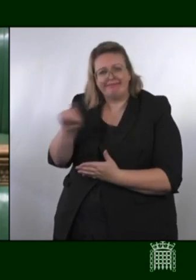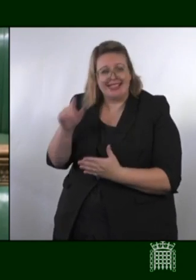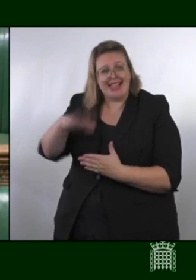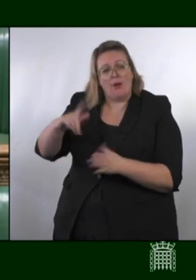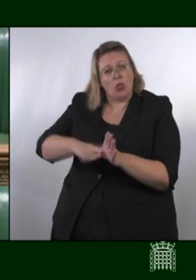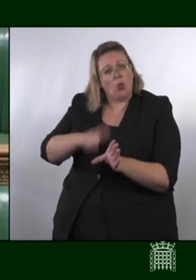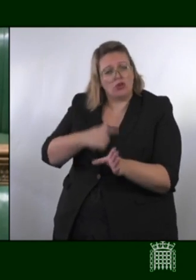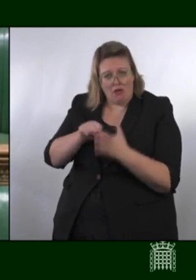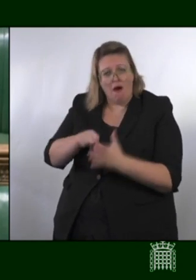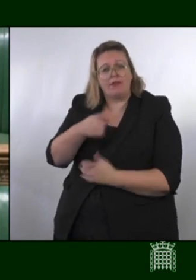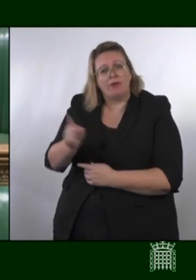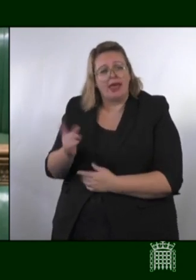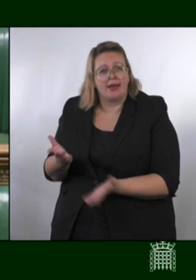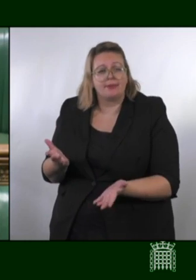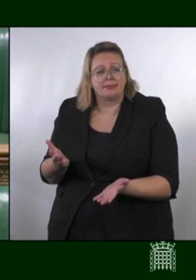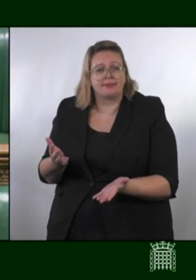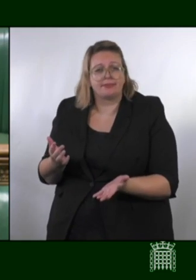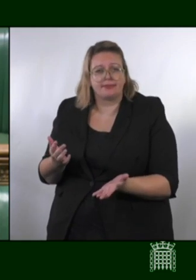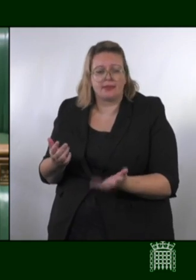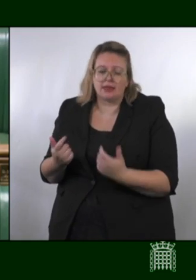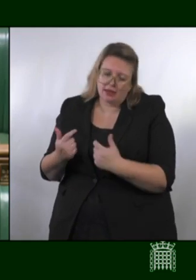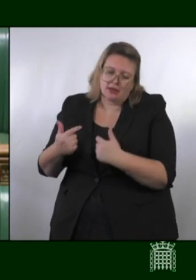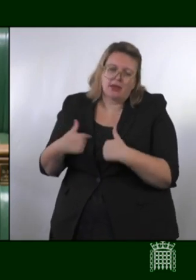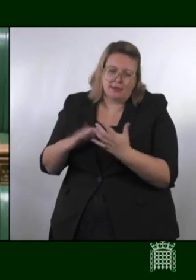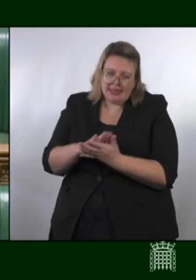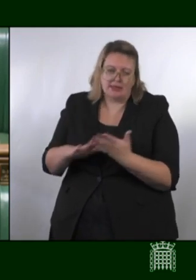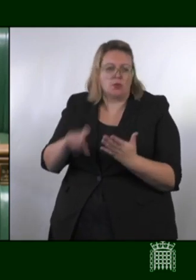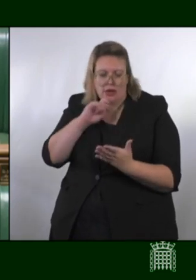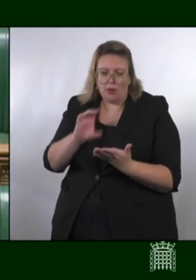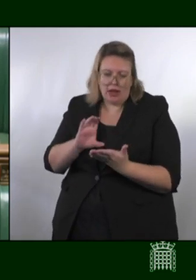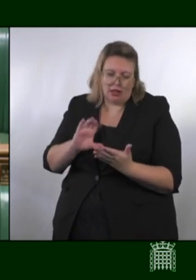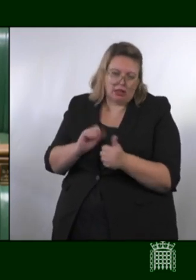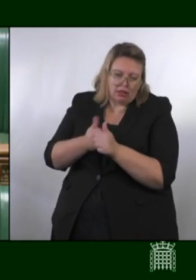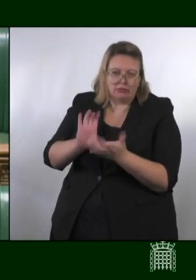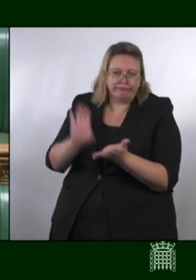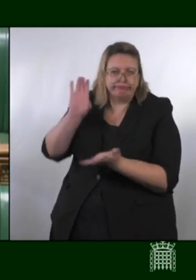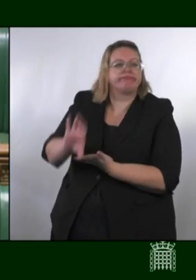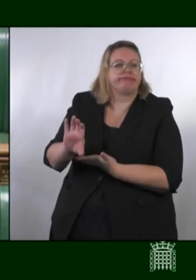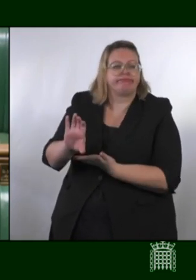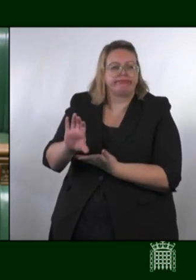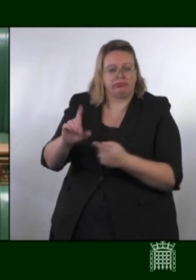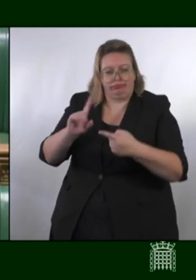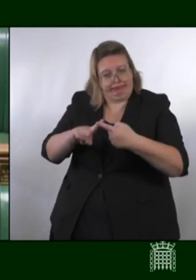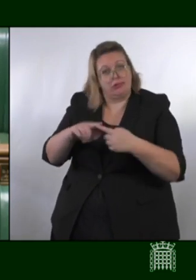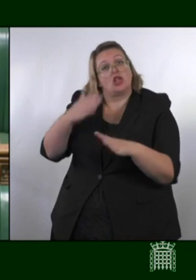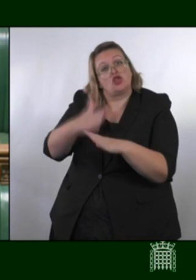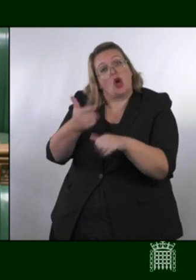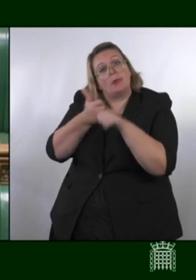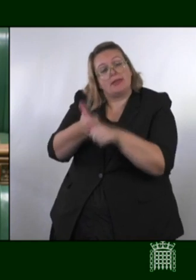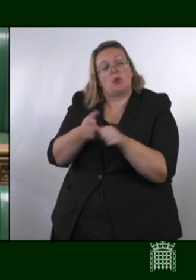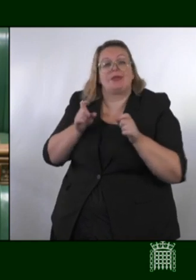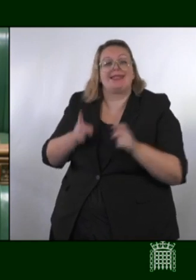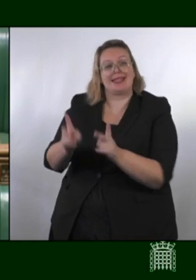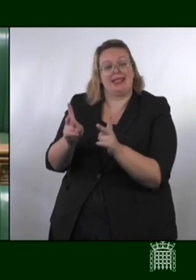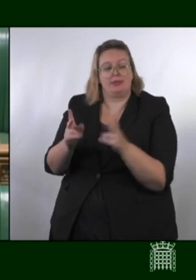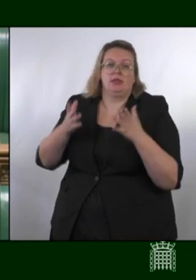Yorkshire. So we will be putting in place substantial support. This includes the Job Support Scheme, which ensures those affected by business